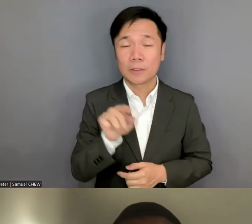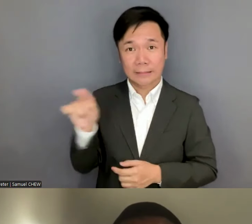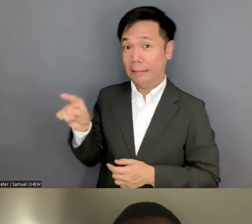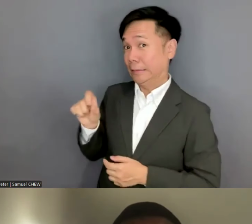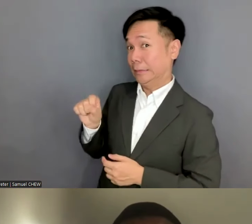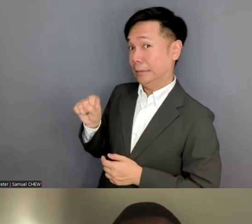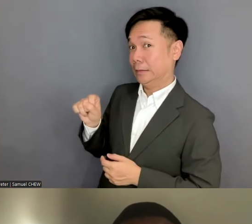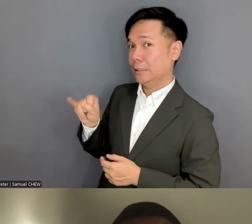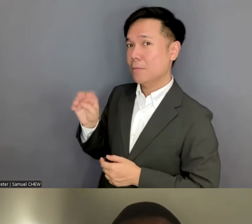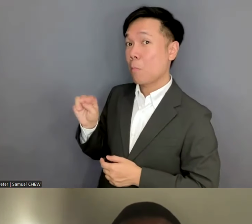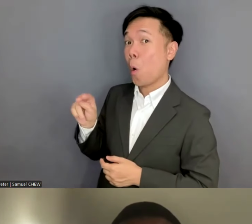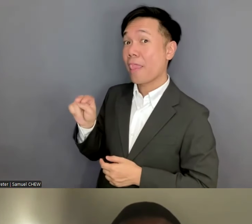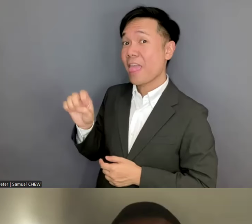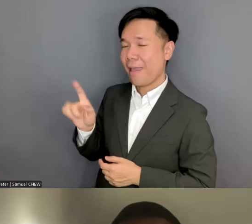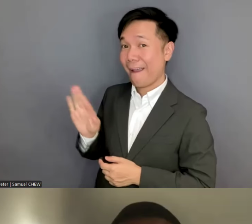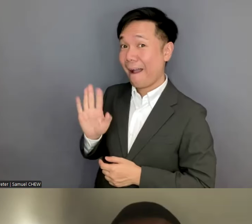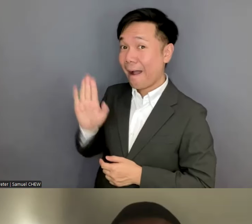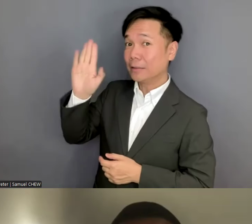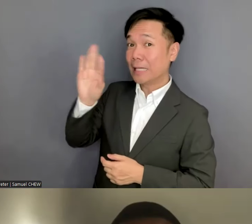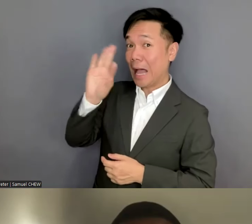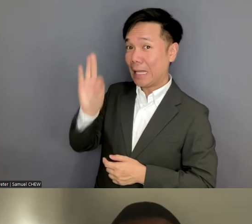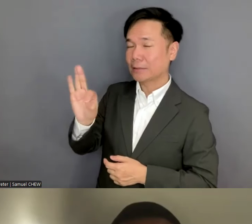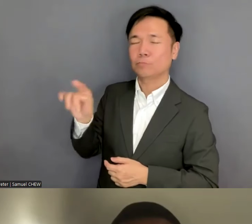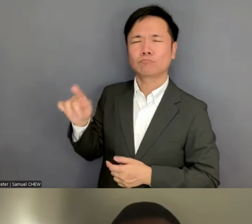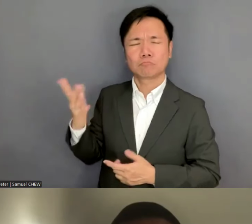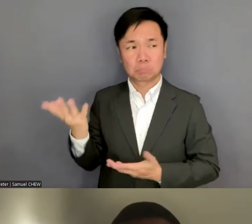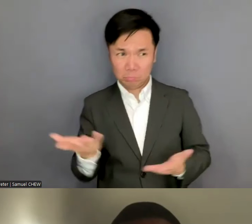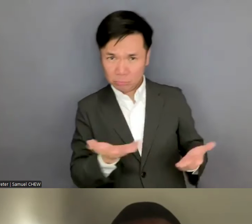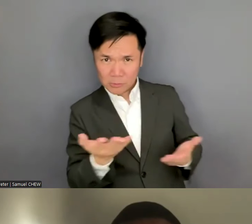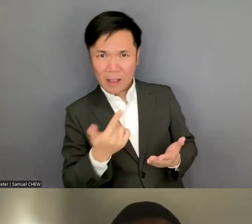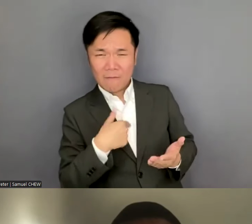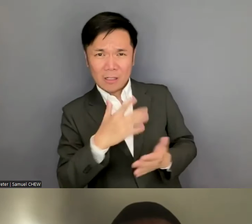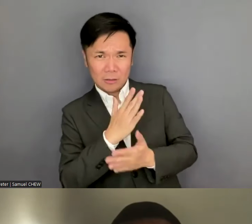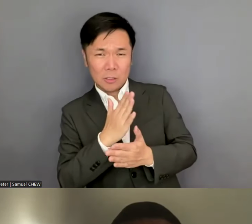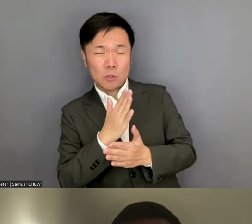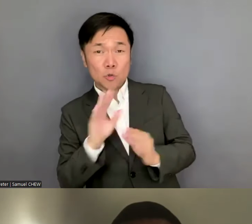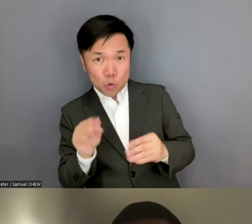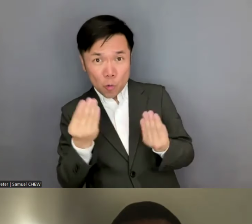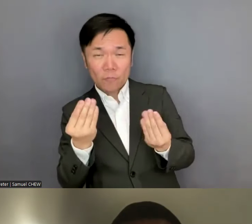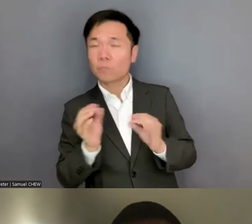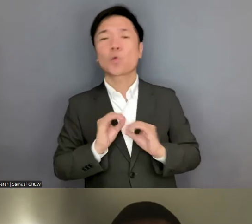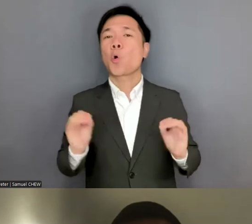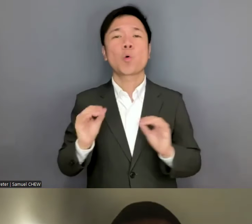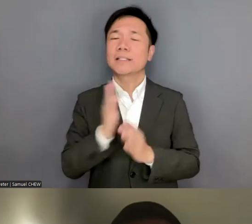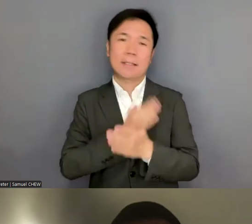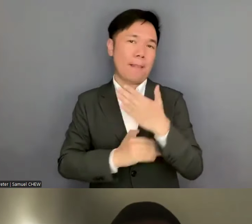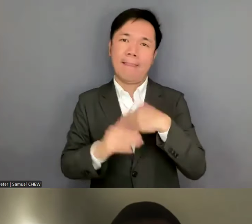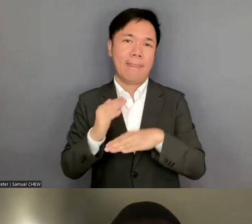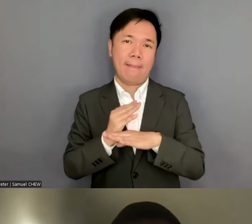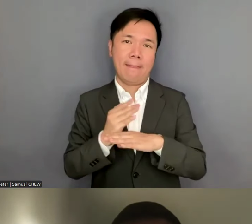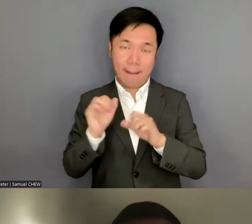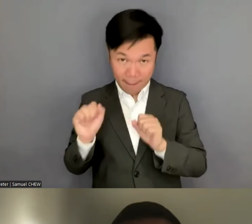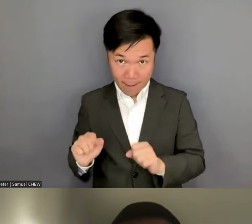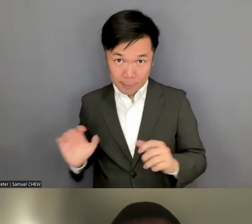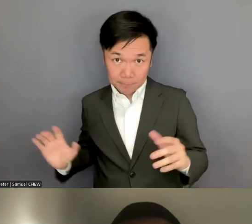His question was, is there any strategy to involve youths without disabilities in order to enable